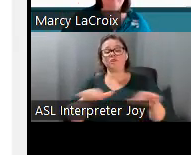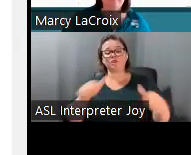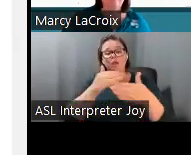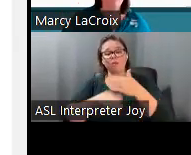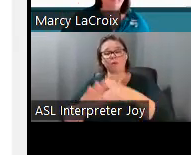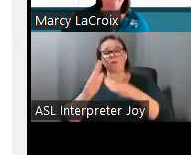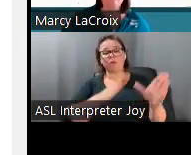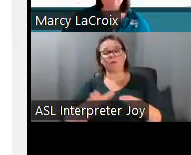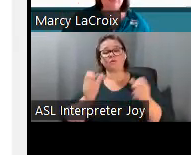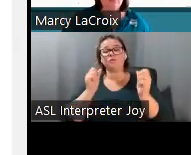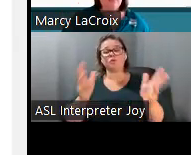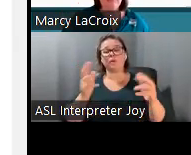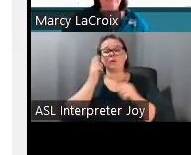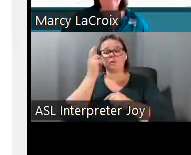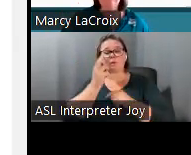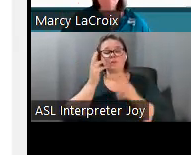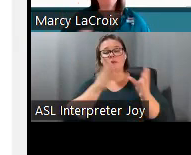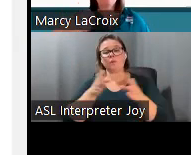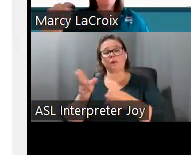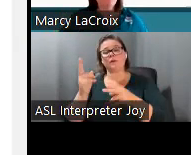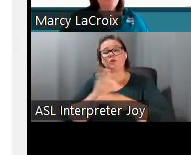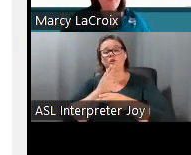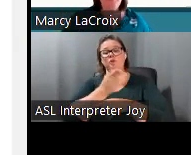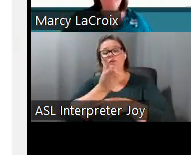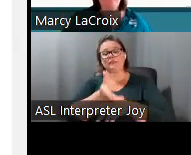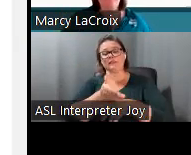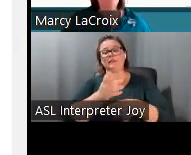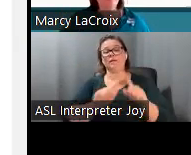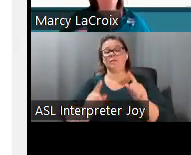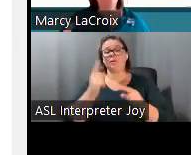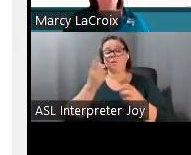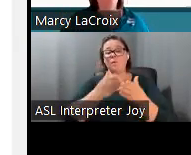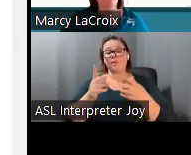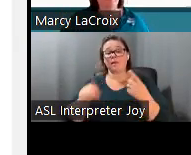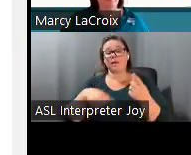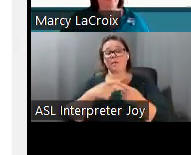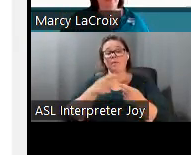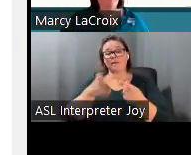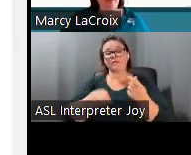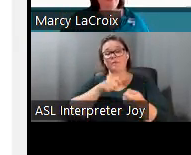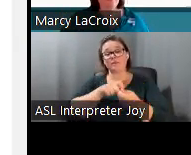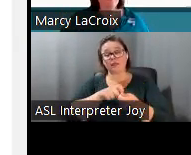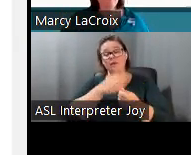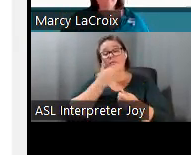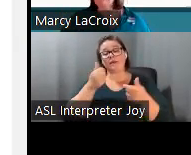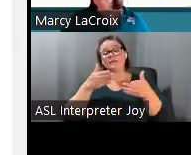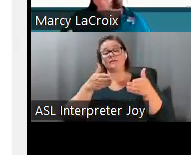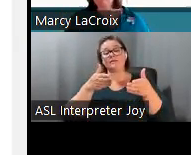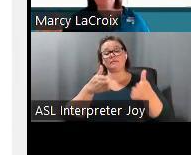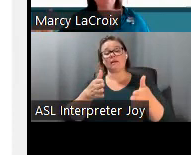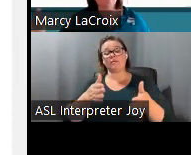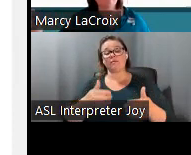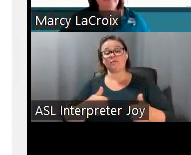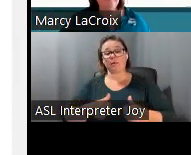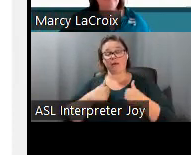many reasons and ways to use these. But the one thing about this particular best life path